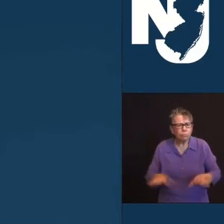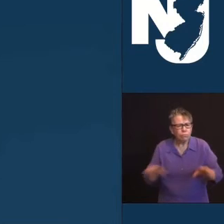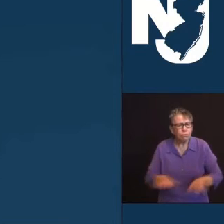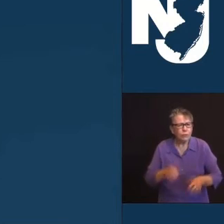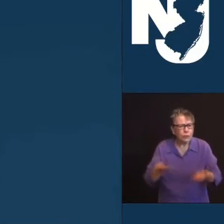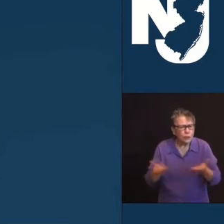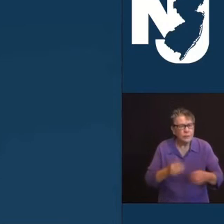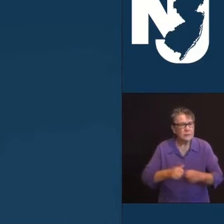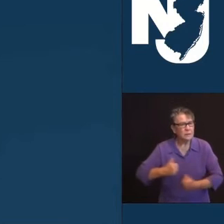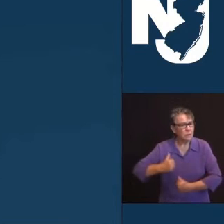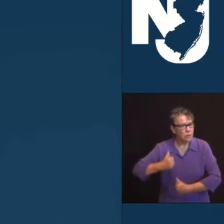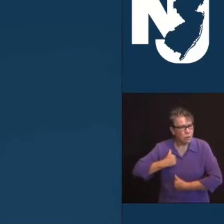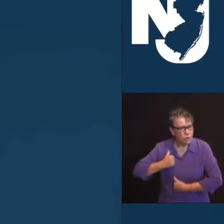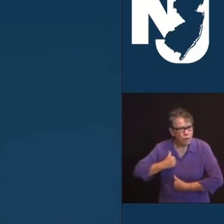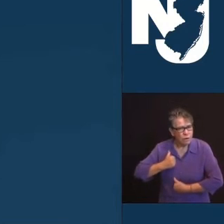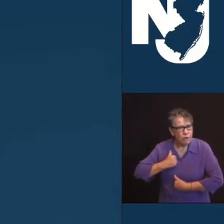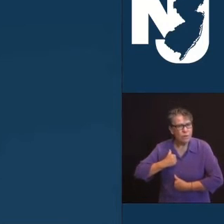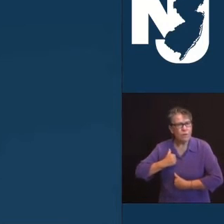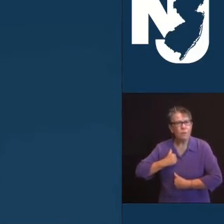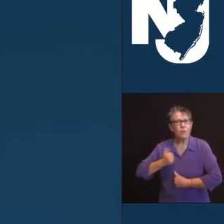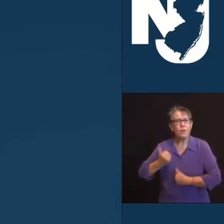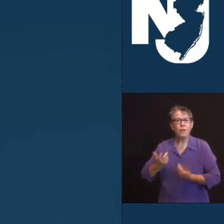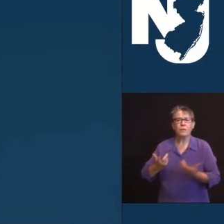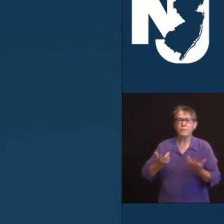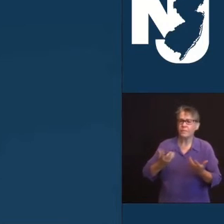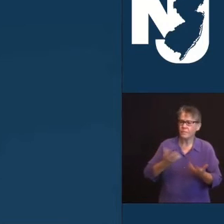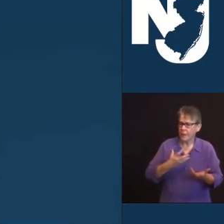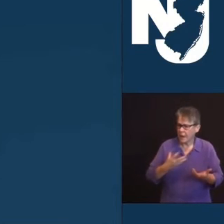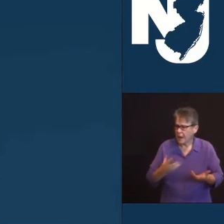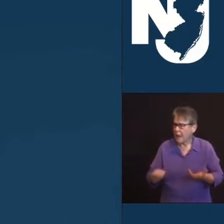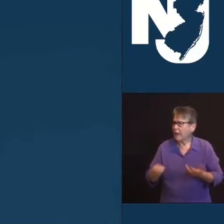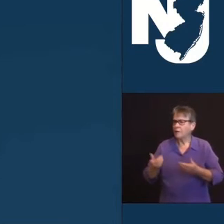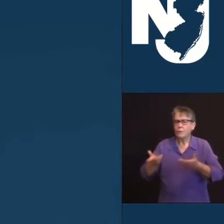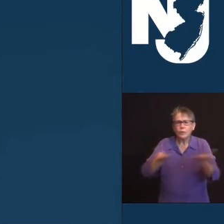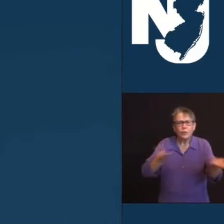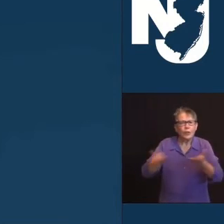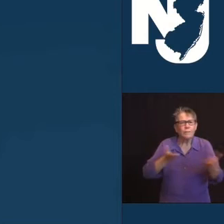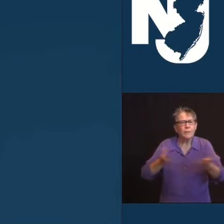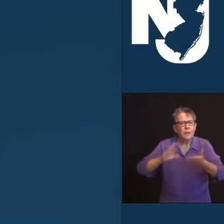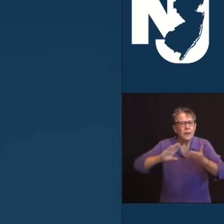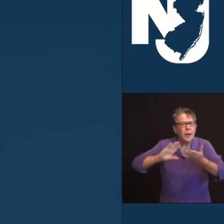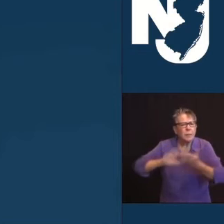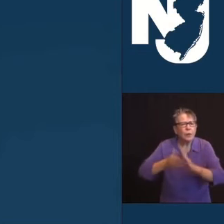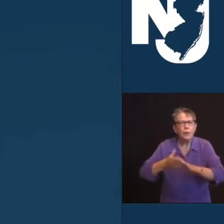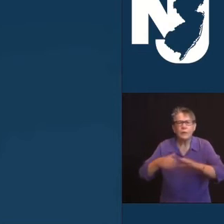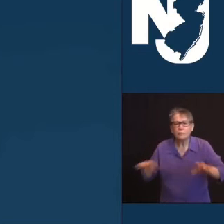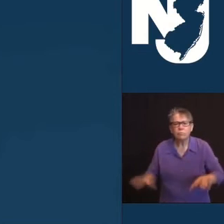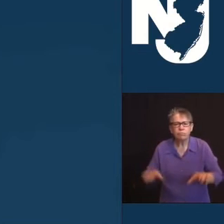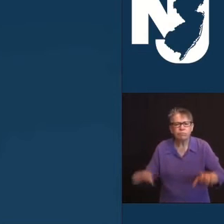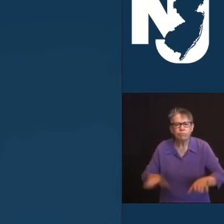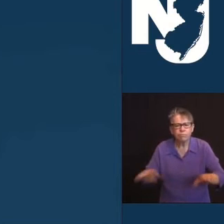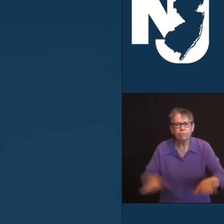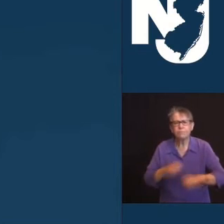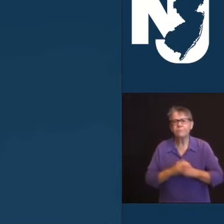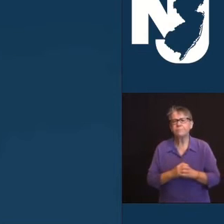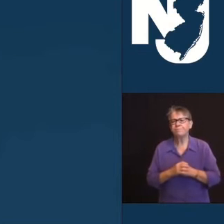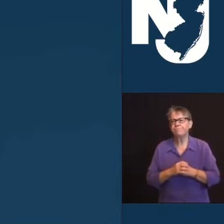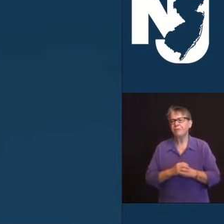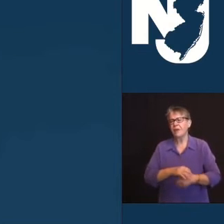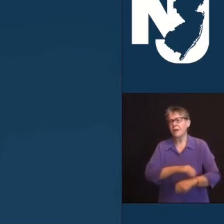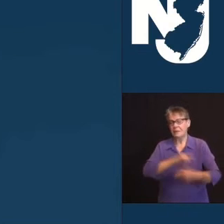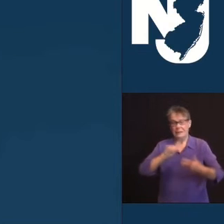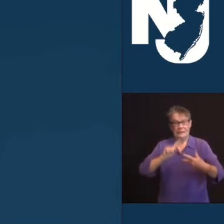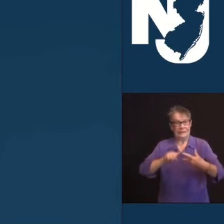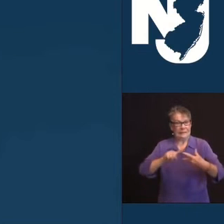commitment to his community, and most importantly, his family. Next up, we recall